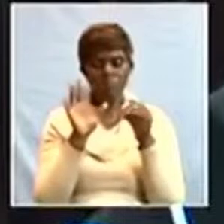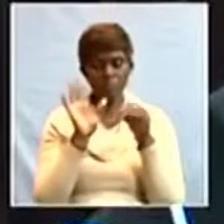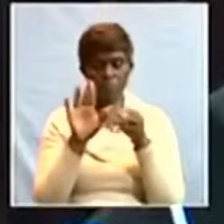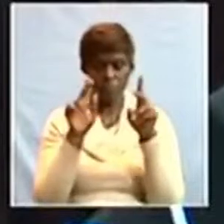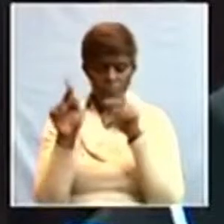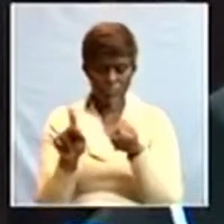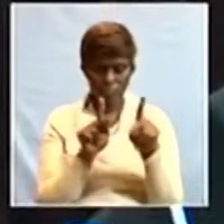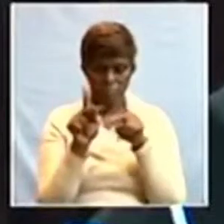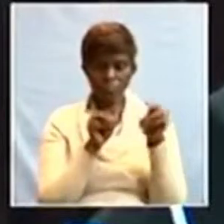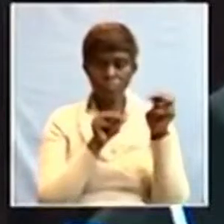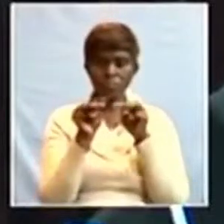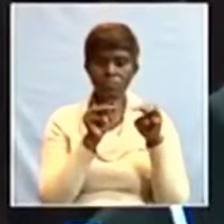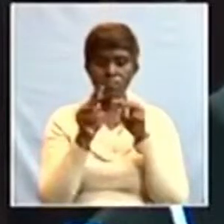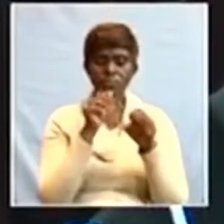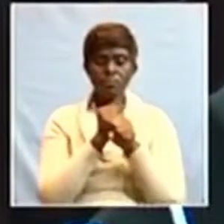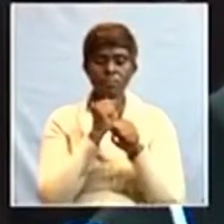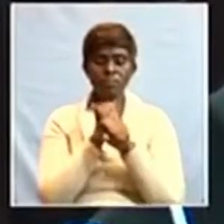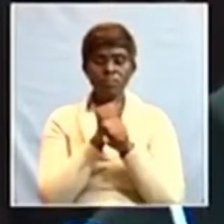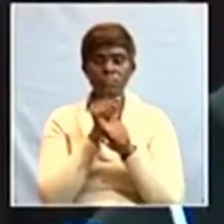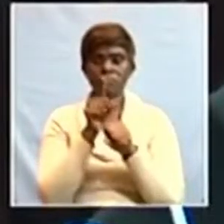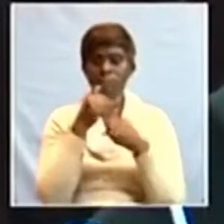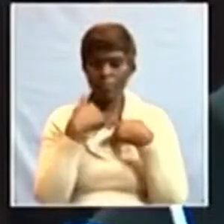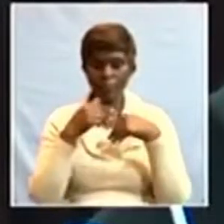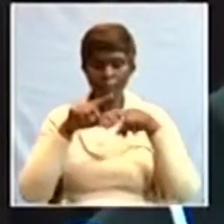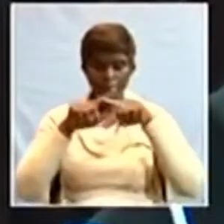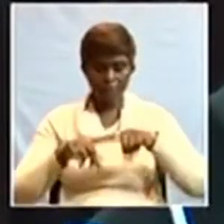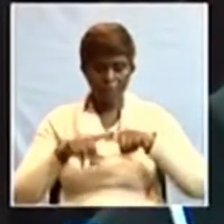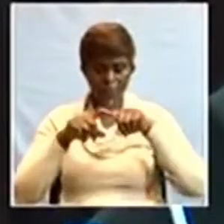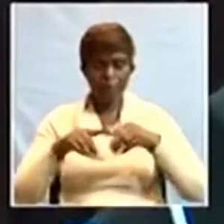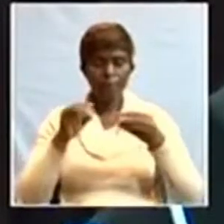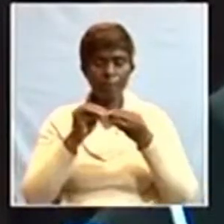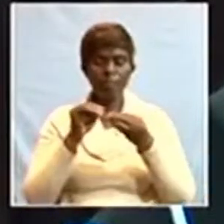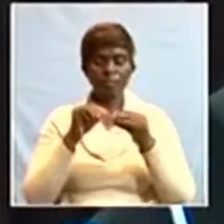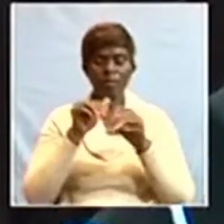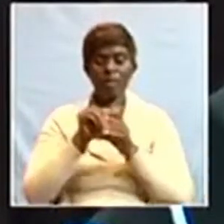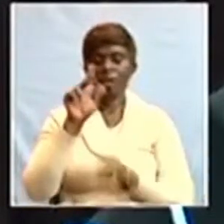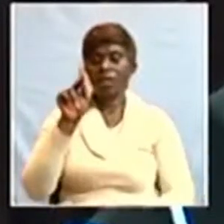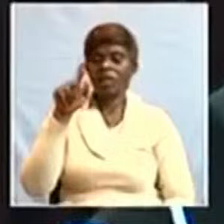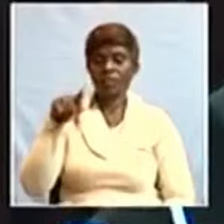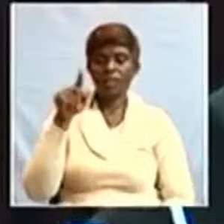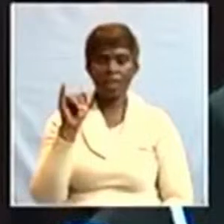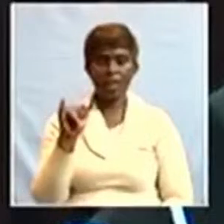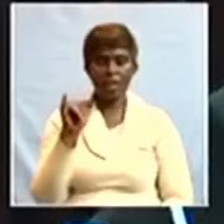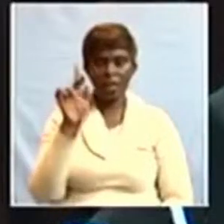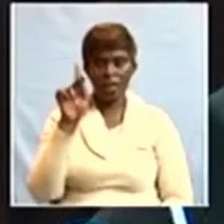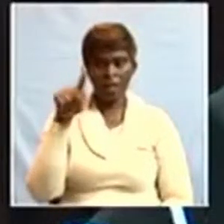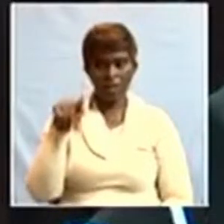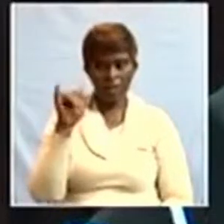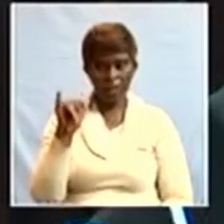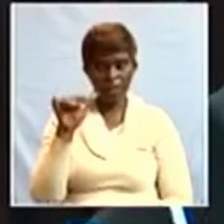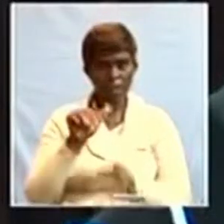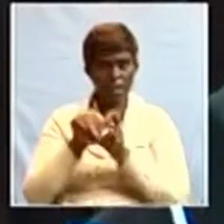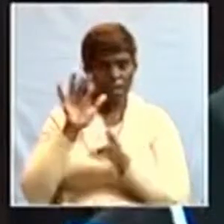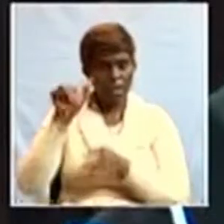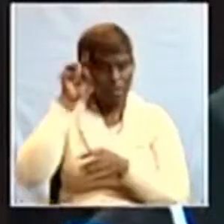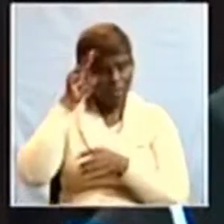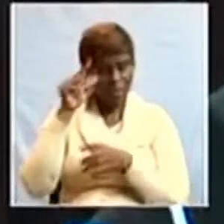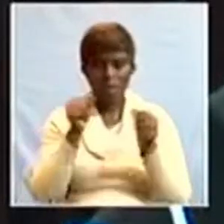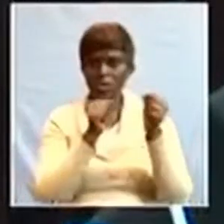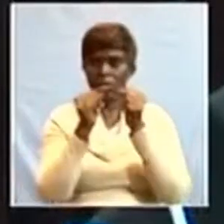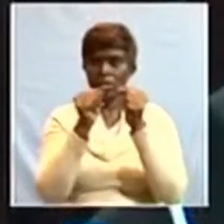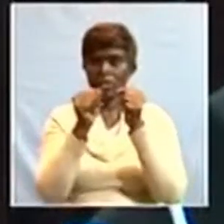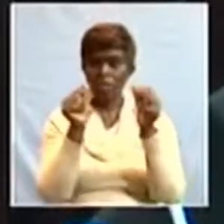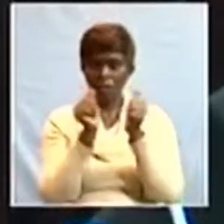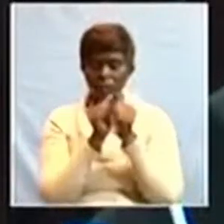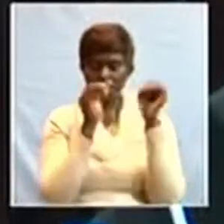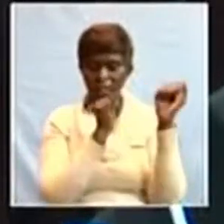performance management framework is that you have relied on the KPIs in the ministerial strategic